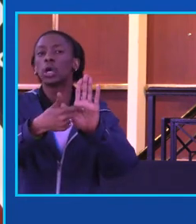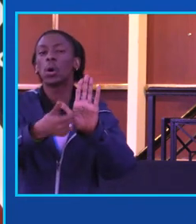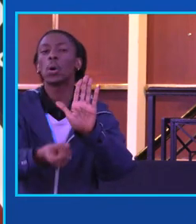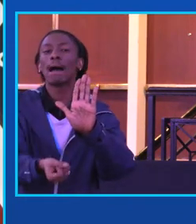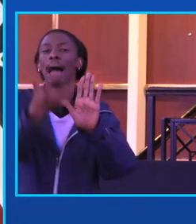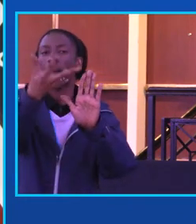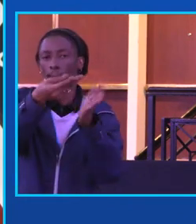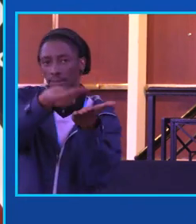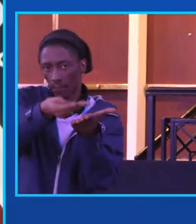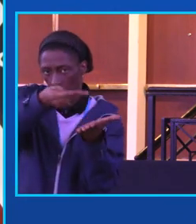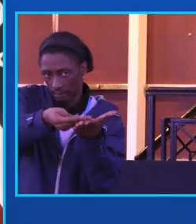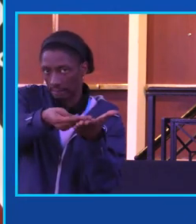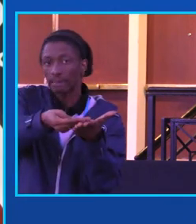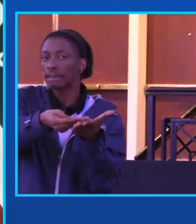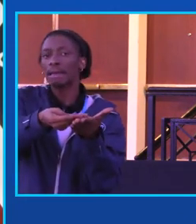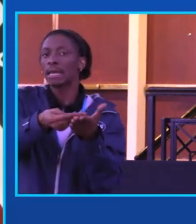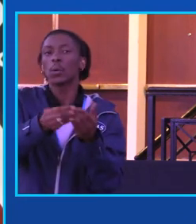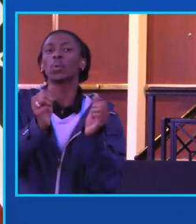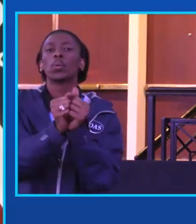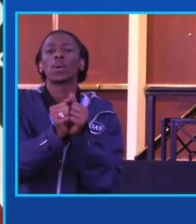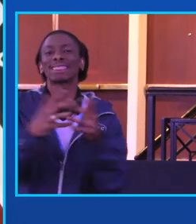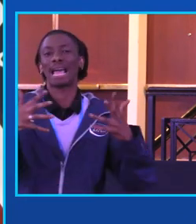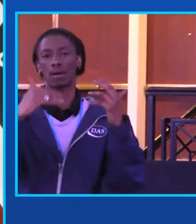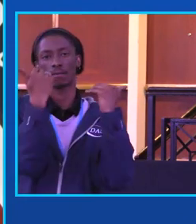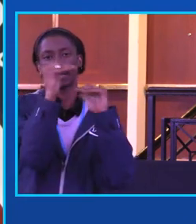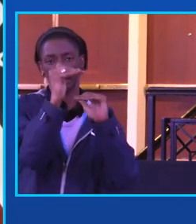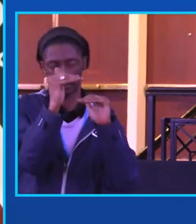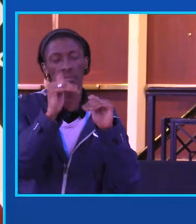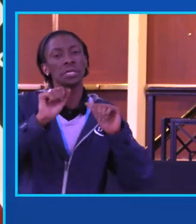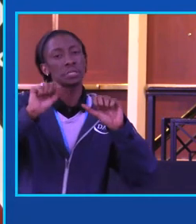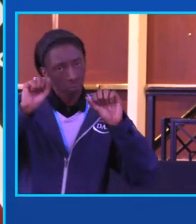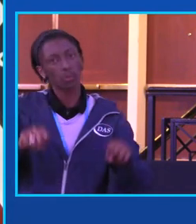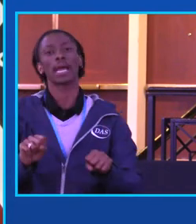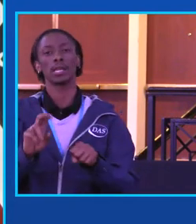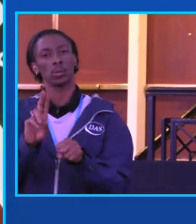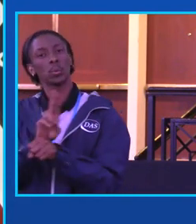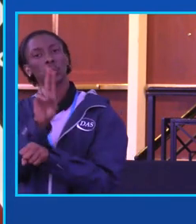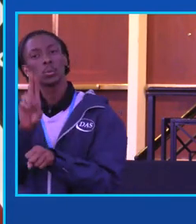funds that are unrestricted and can be used